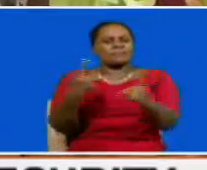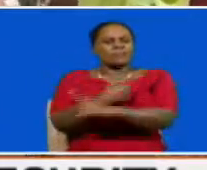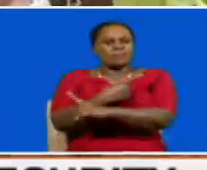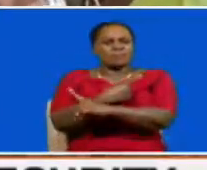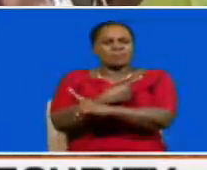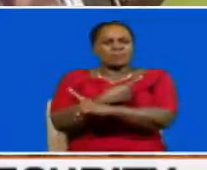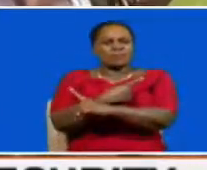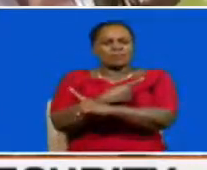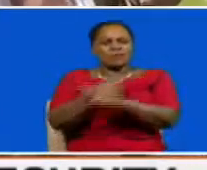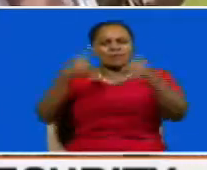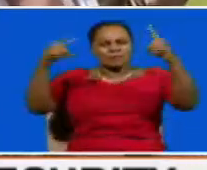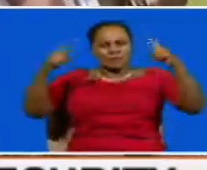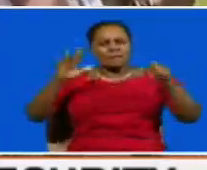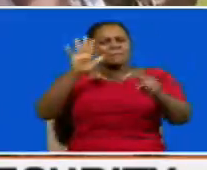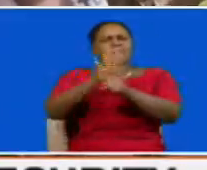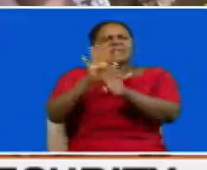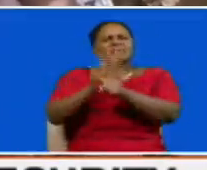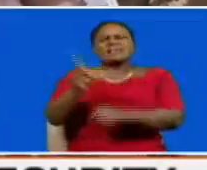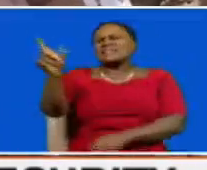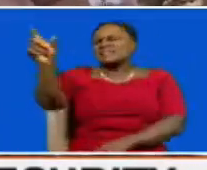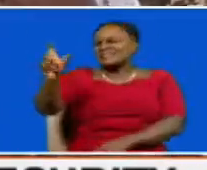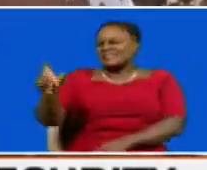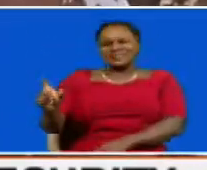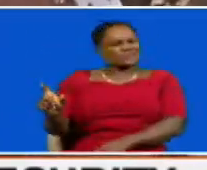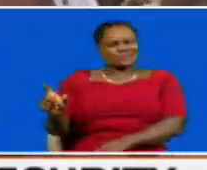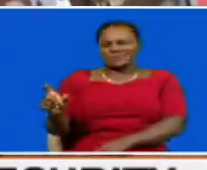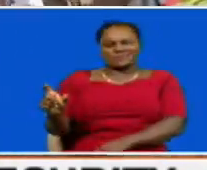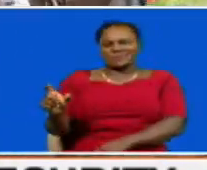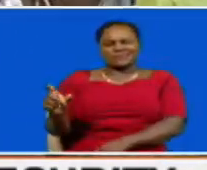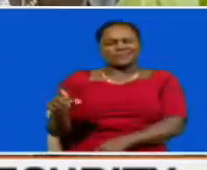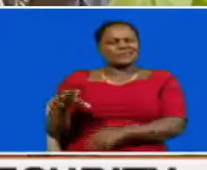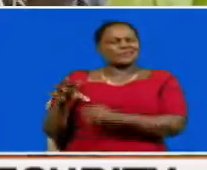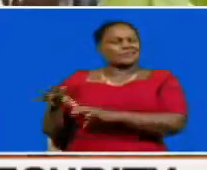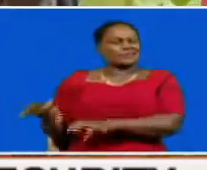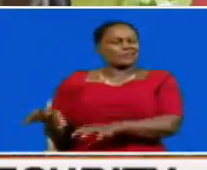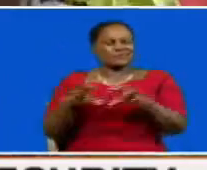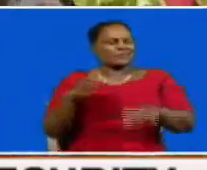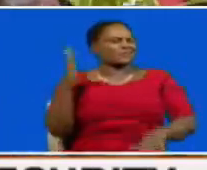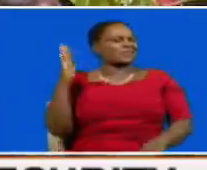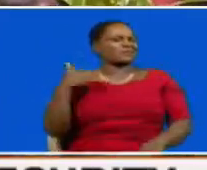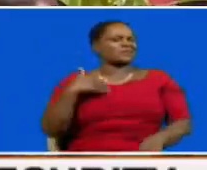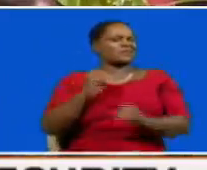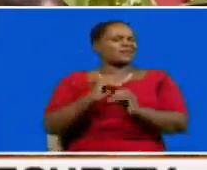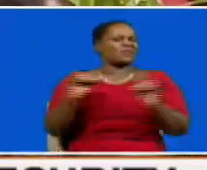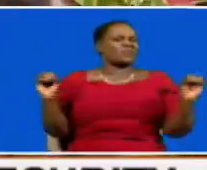Kindiki's scorecard, a number of regions in the country are still experiencing high cases of insecurity.